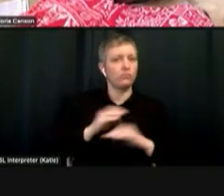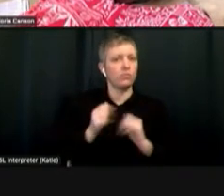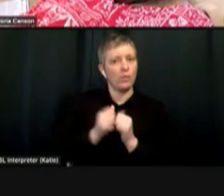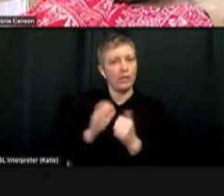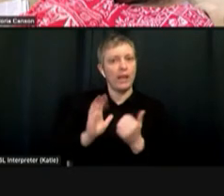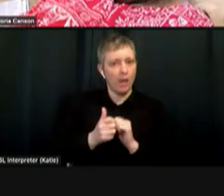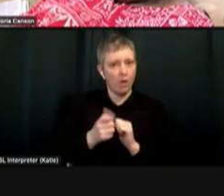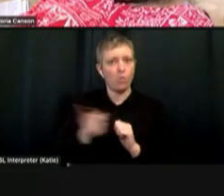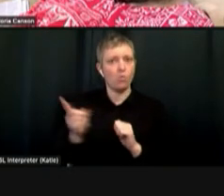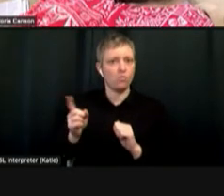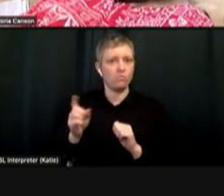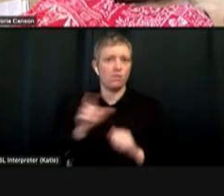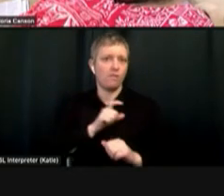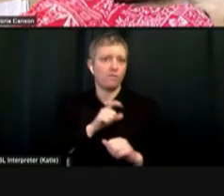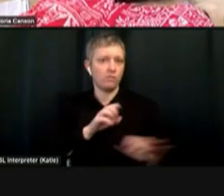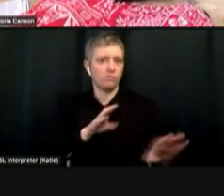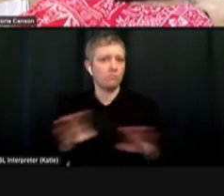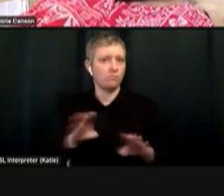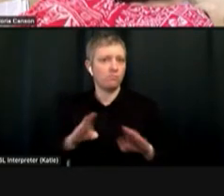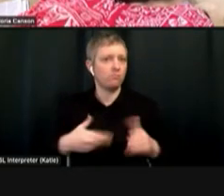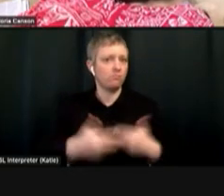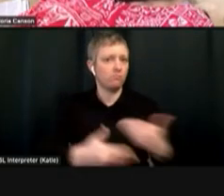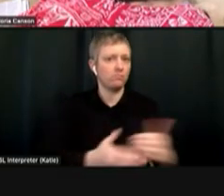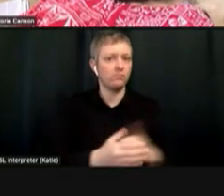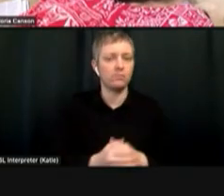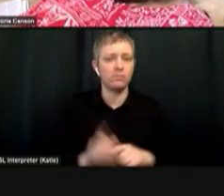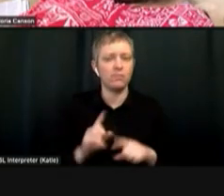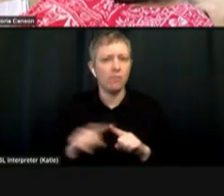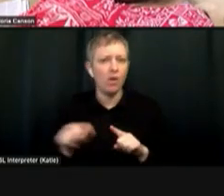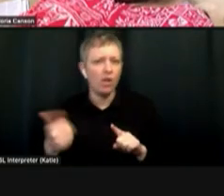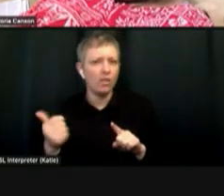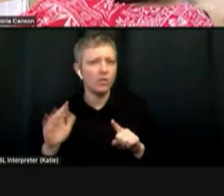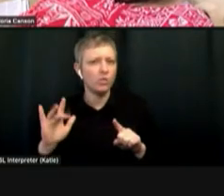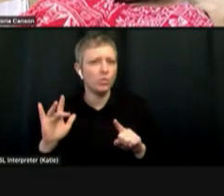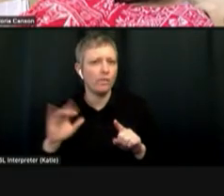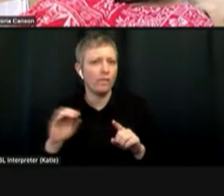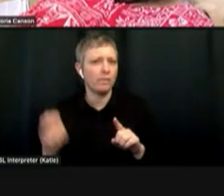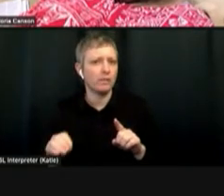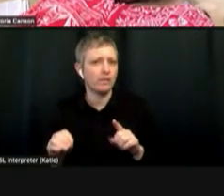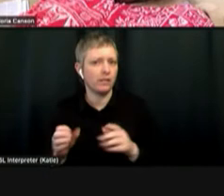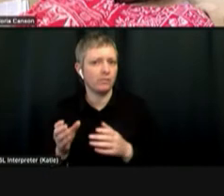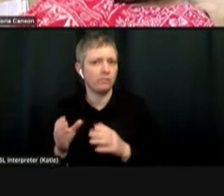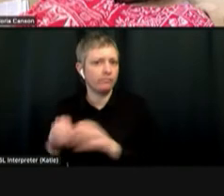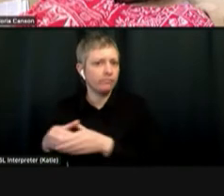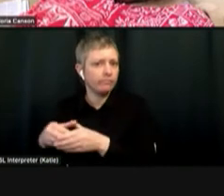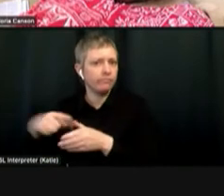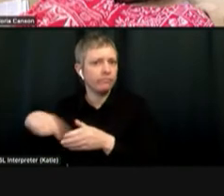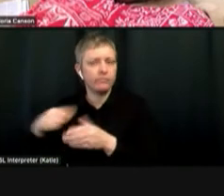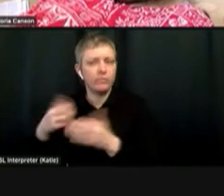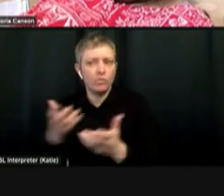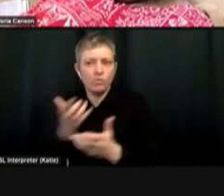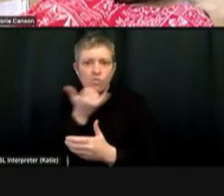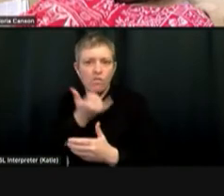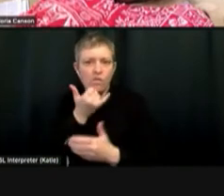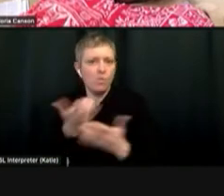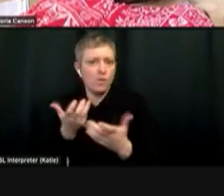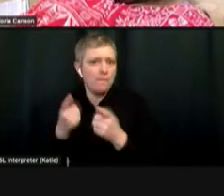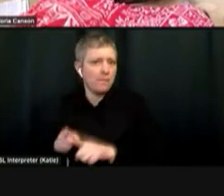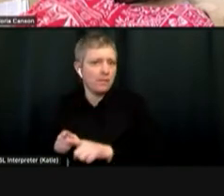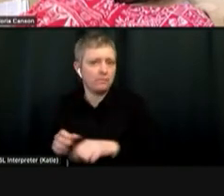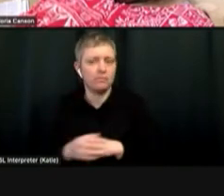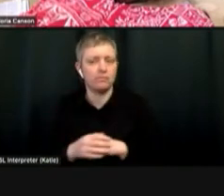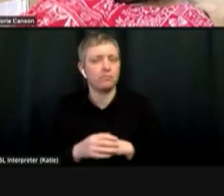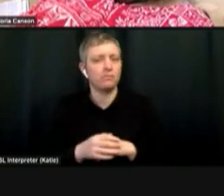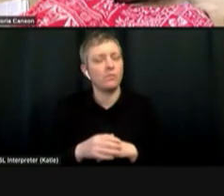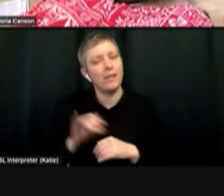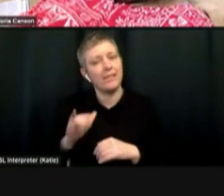But what about the other 25%? What was going wrong there? You know, and that one did not identify individual officers.